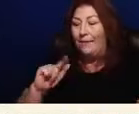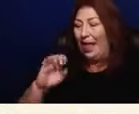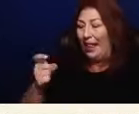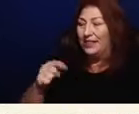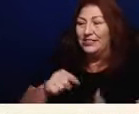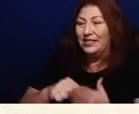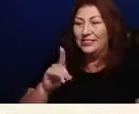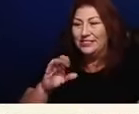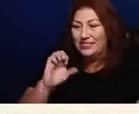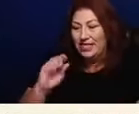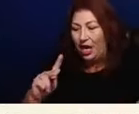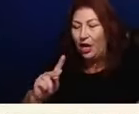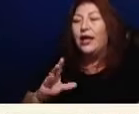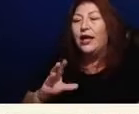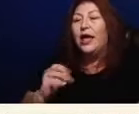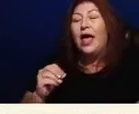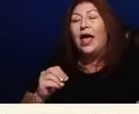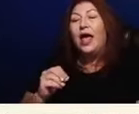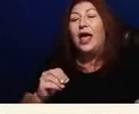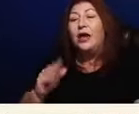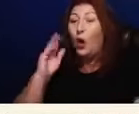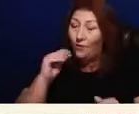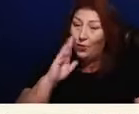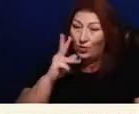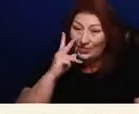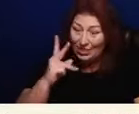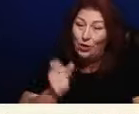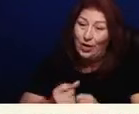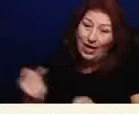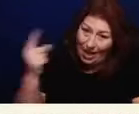And hopefully we guys get to see you next year. On the